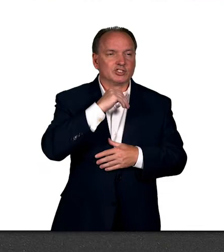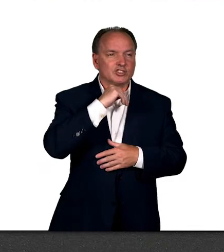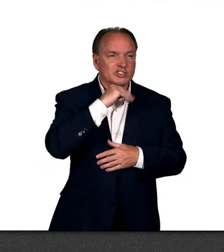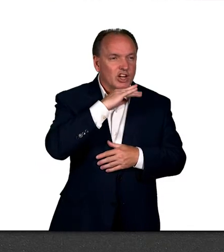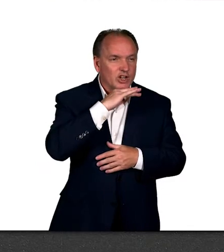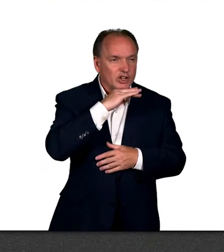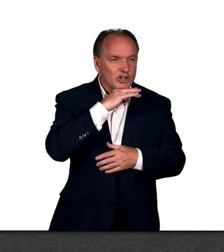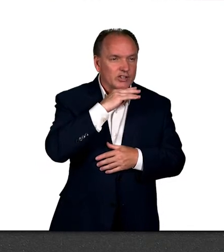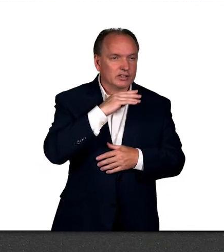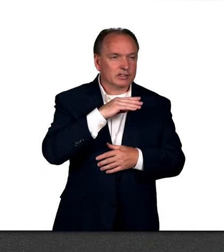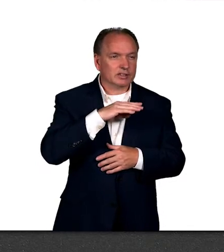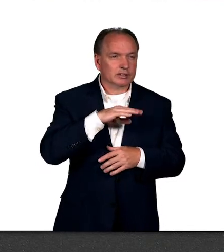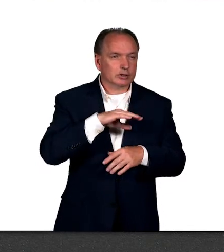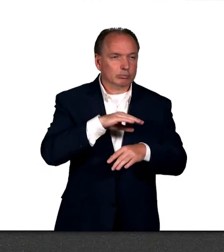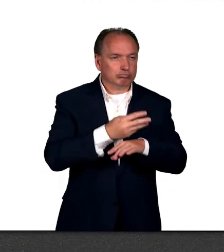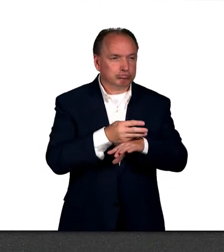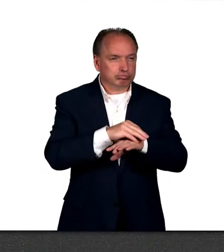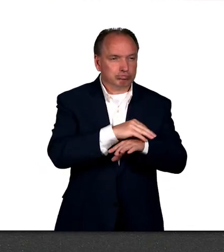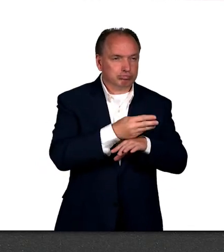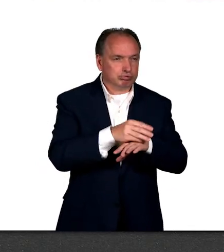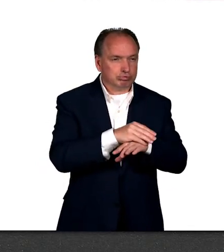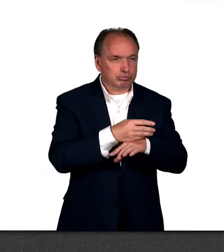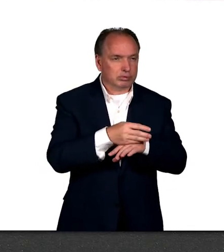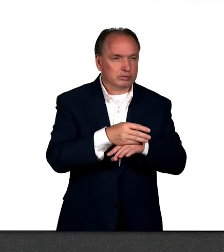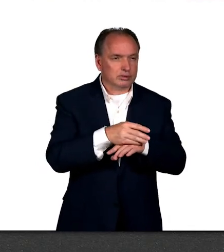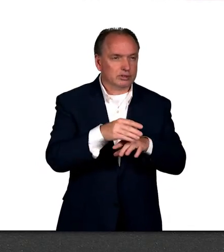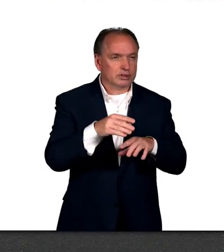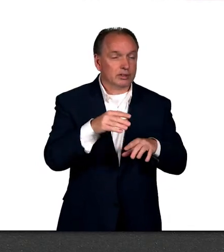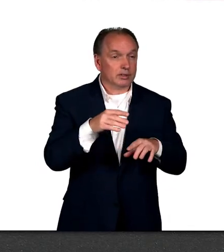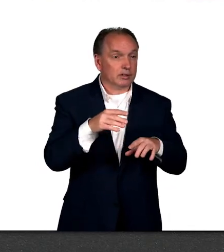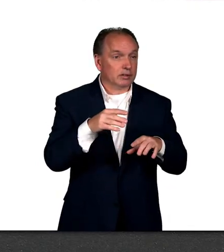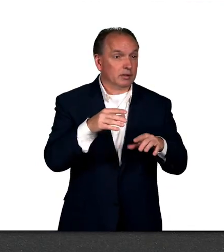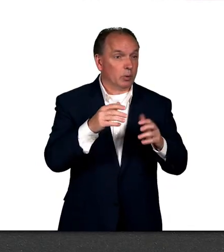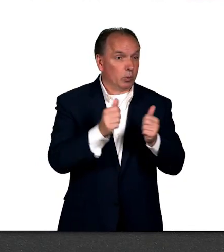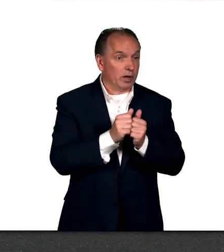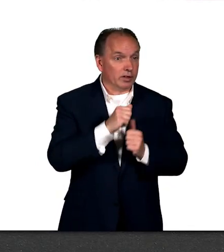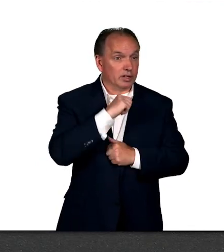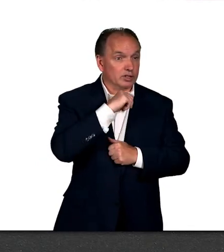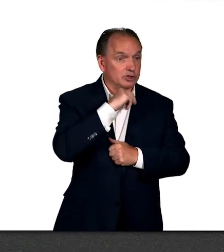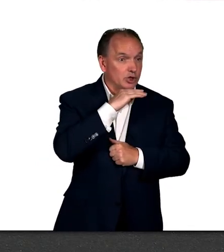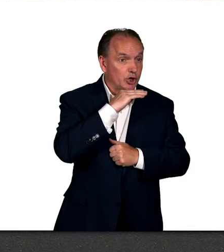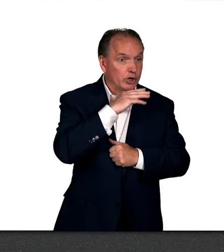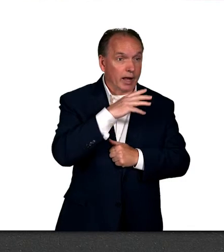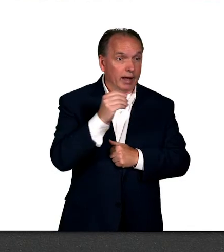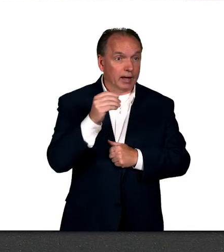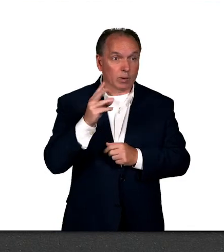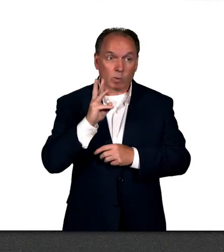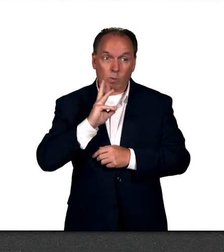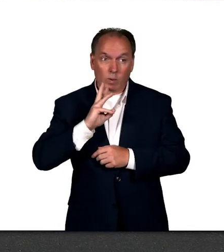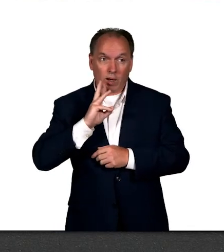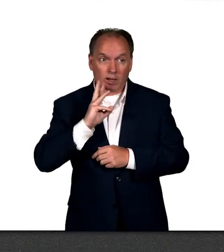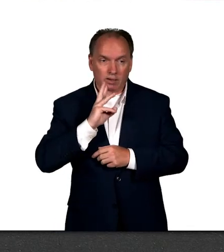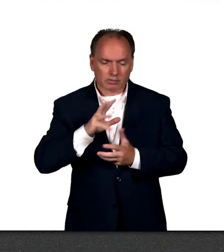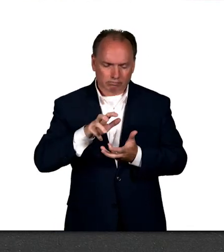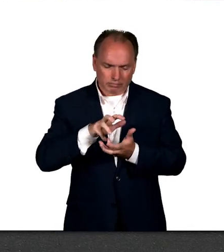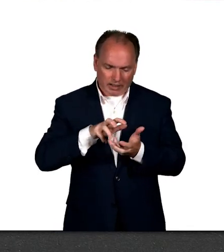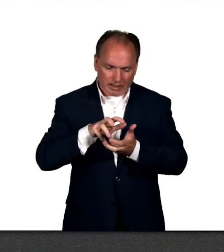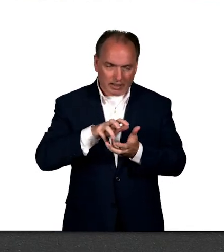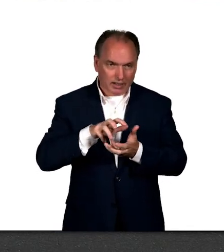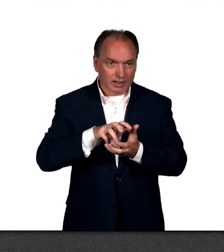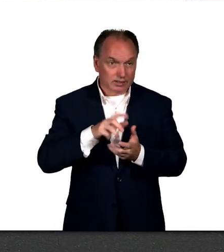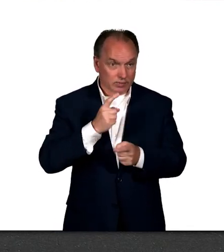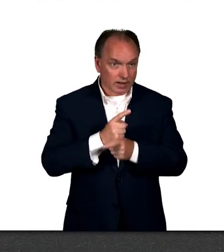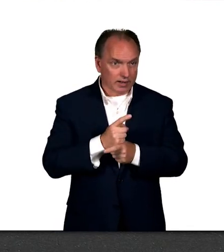dirt, and I'm going to roll them in the mud. But first I have to make mud. How do you do that? Well, you have to